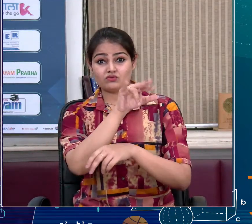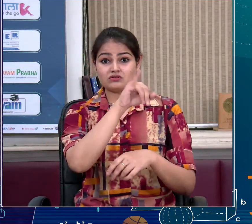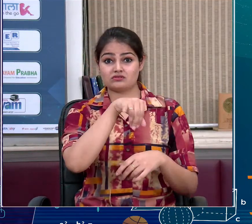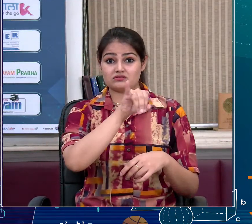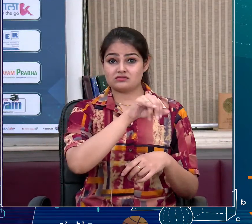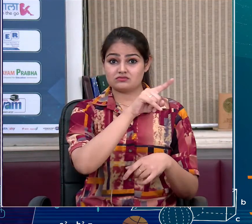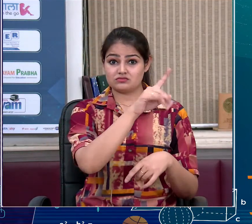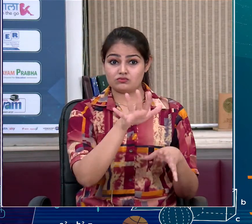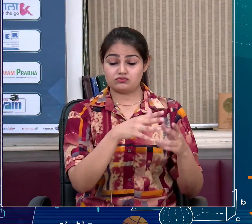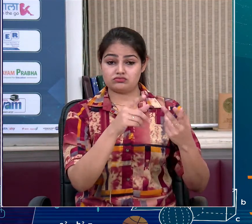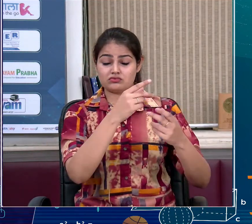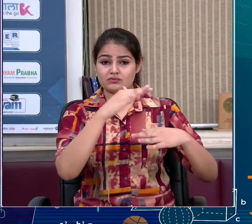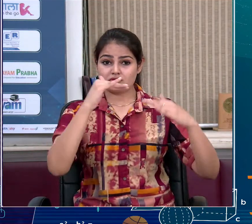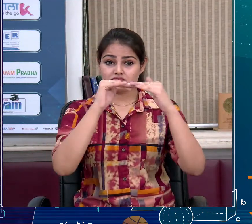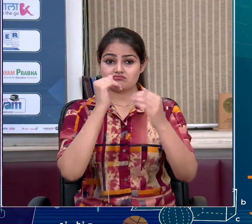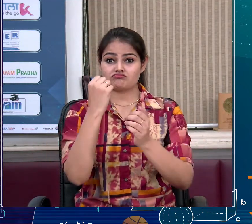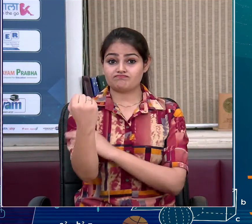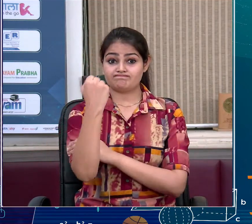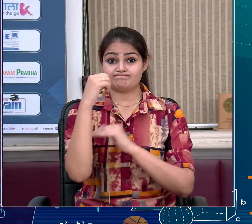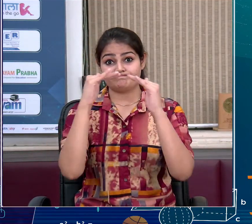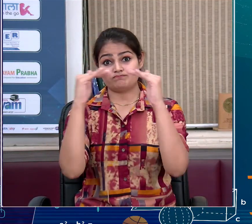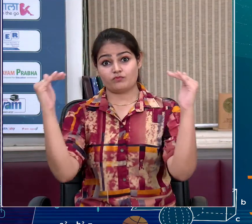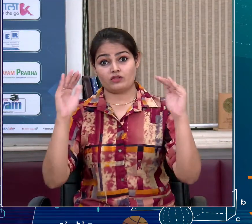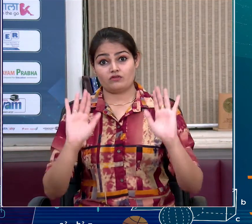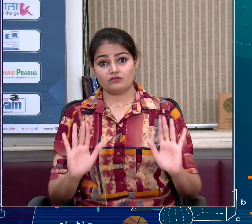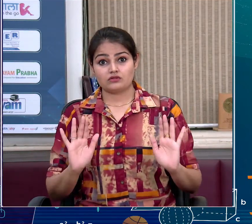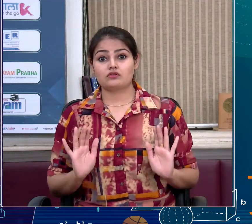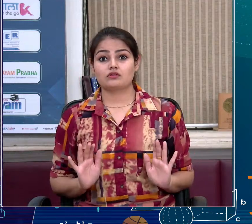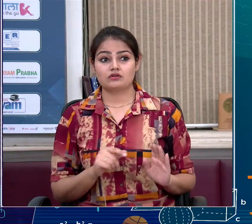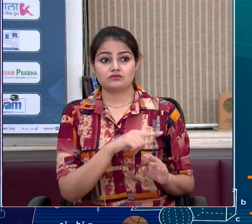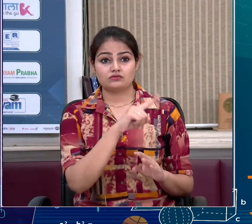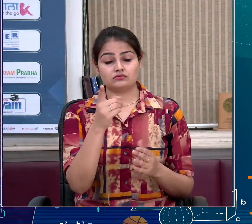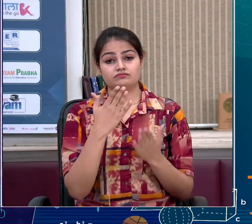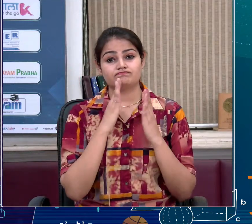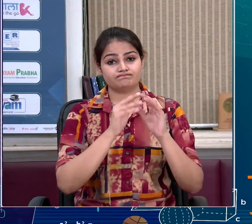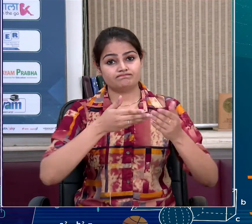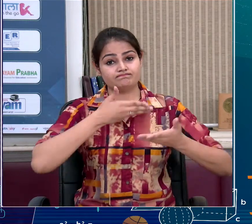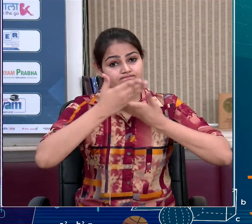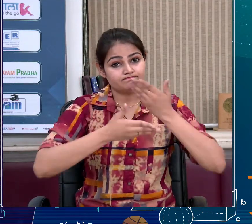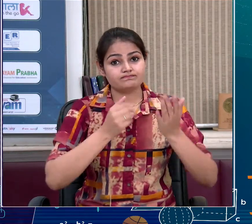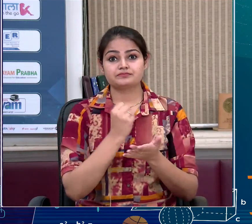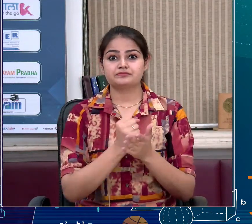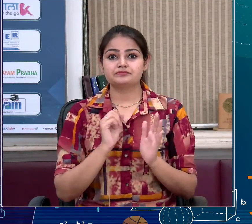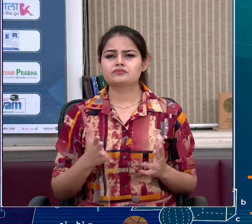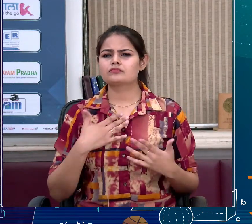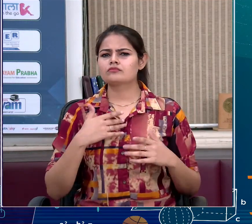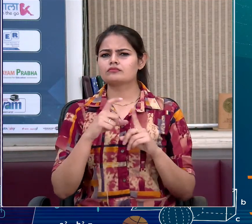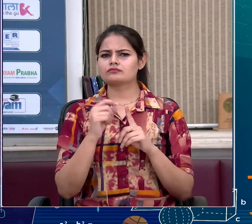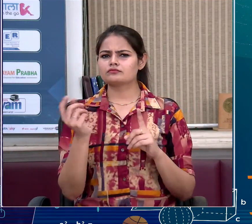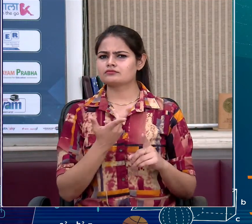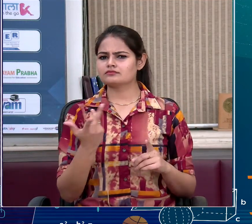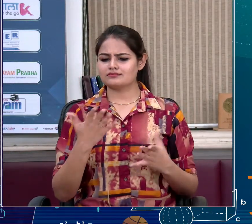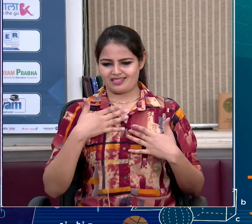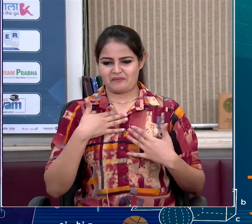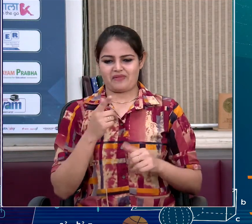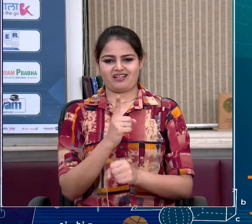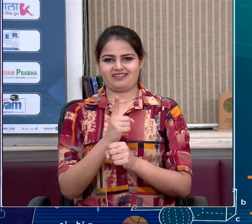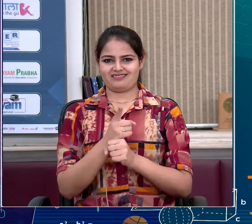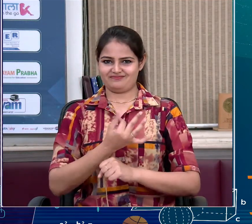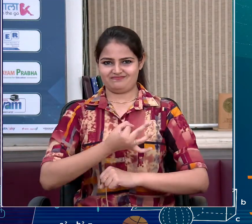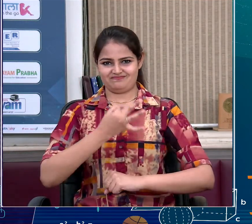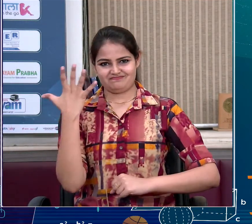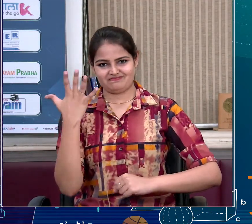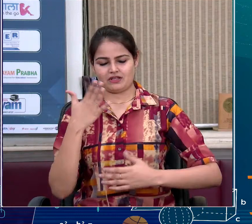of right kind of lessons for them as well. So what do we do, what we can do as an educator or maybe as